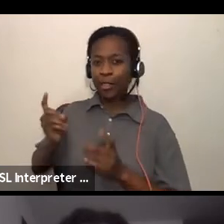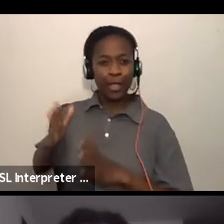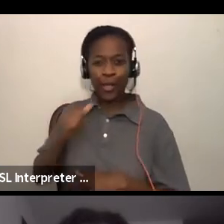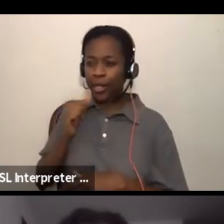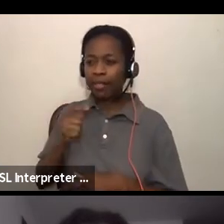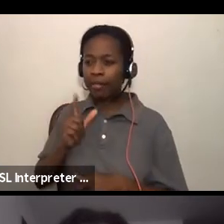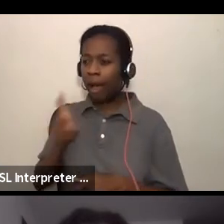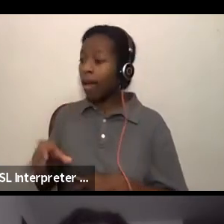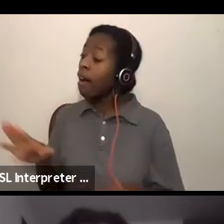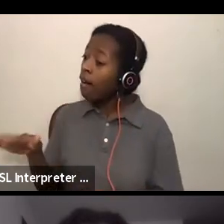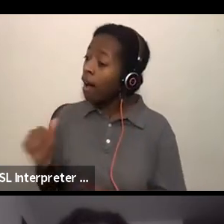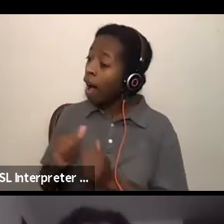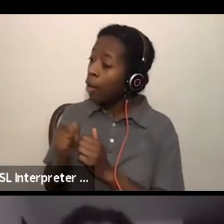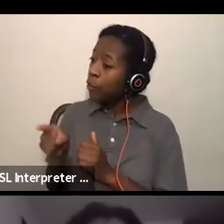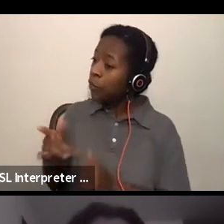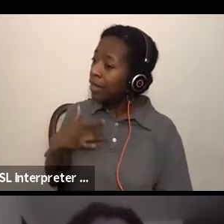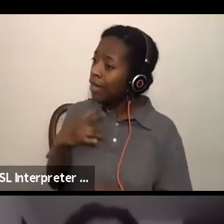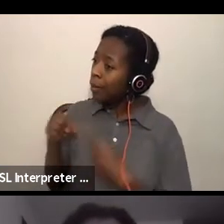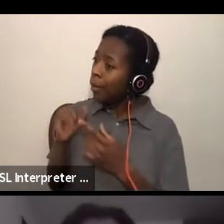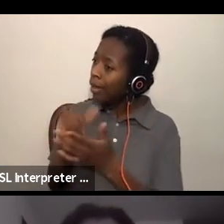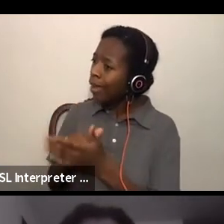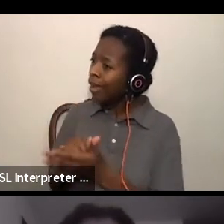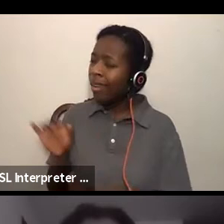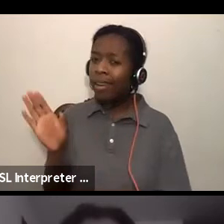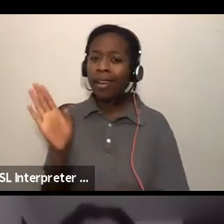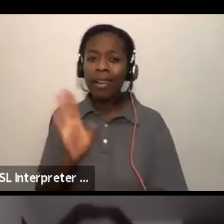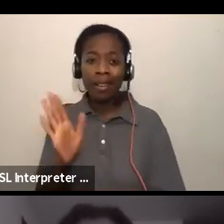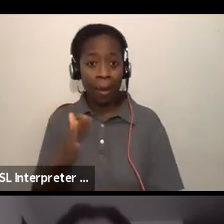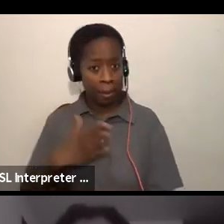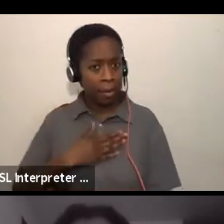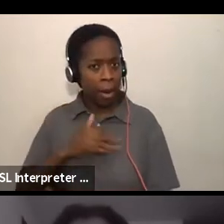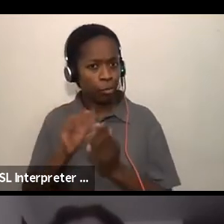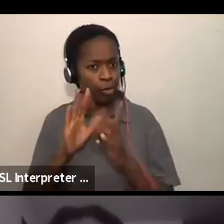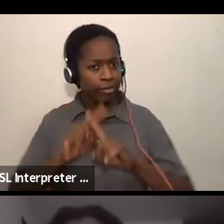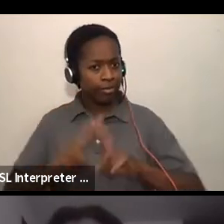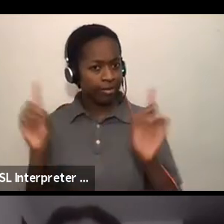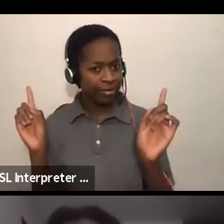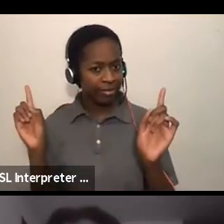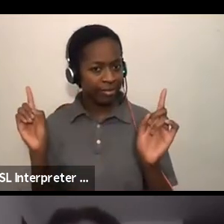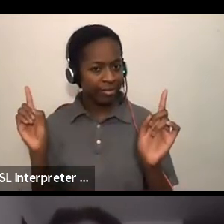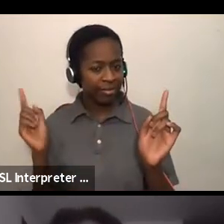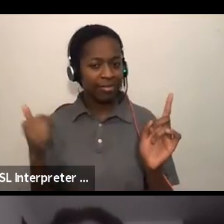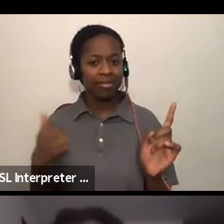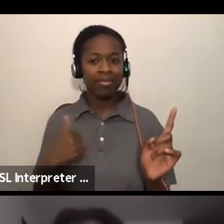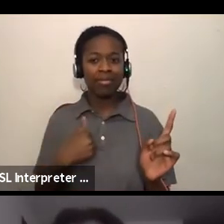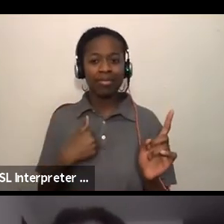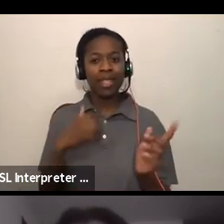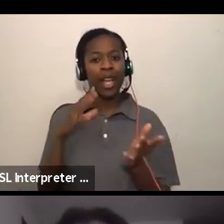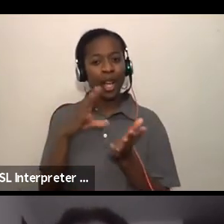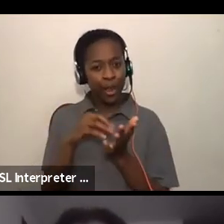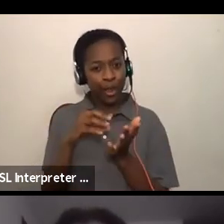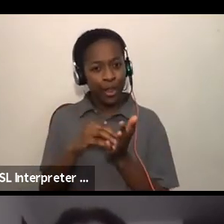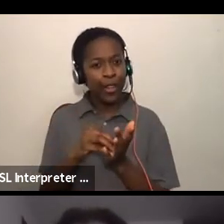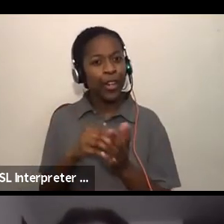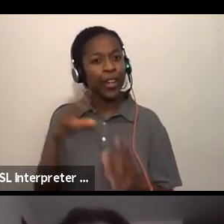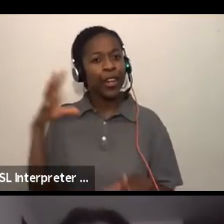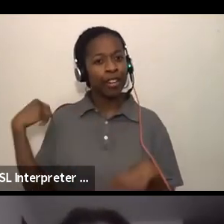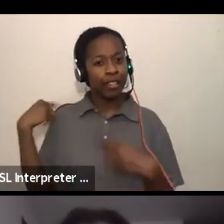me what you experienced while doing this, right? And I learned that just by being in a community